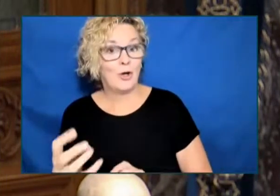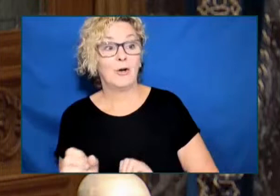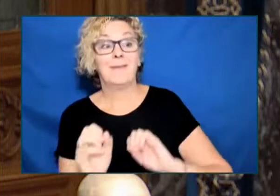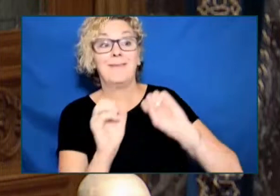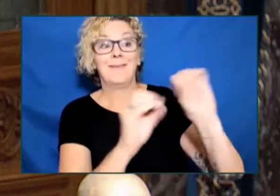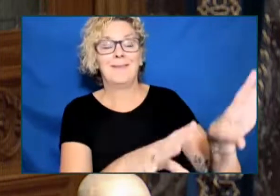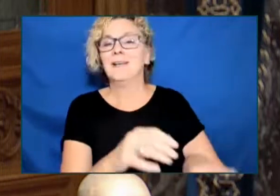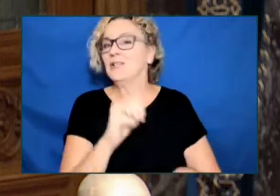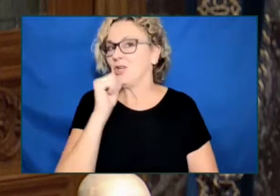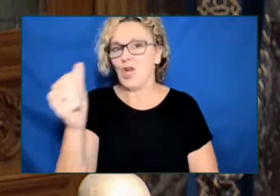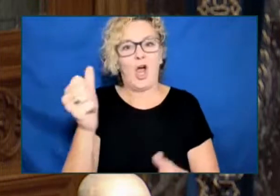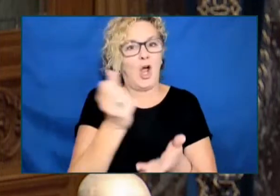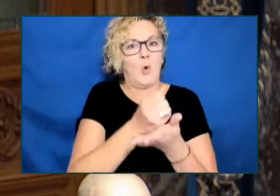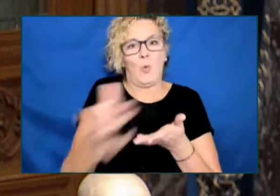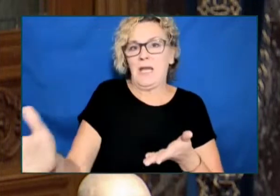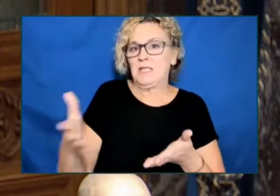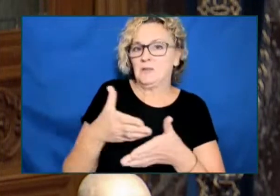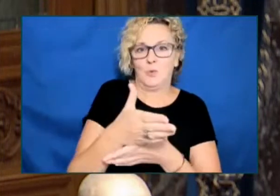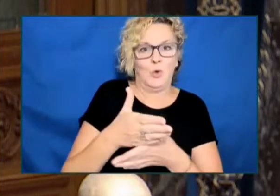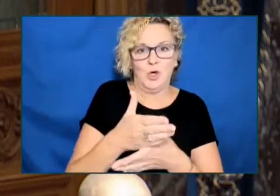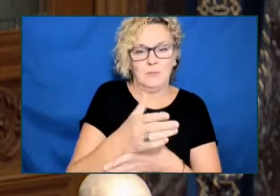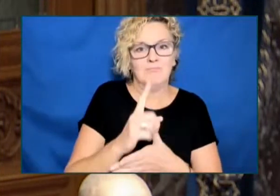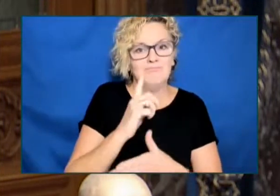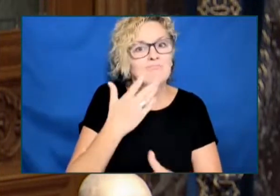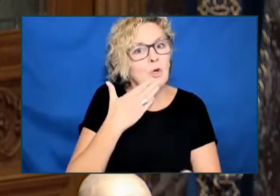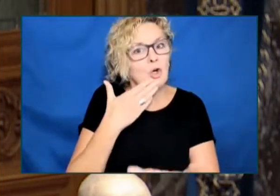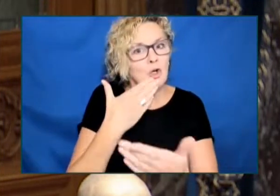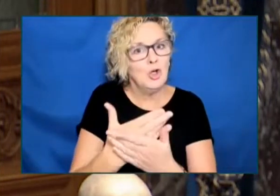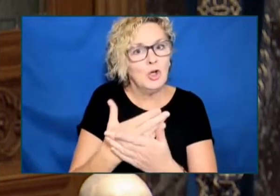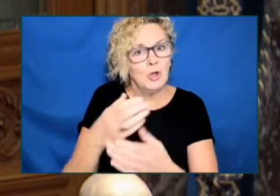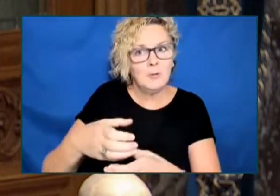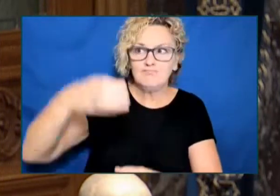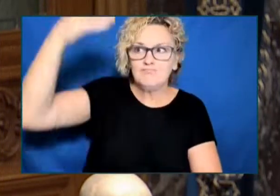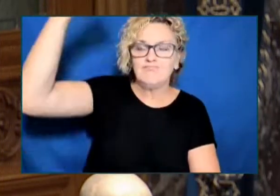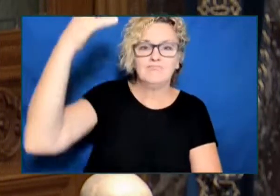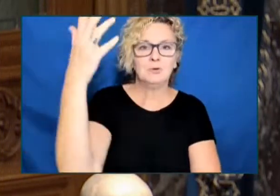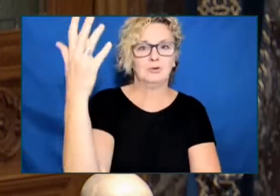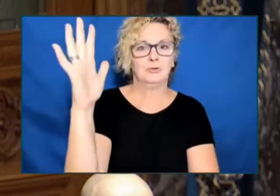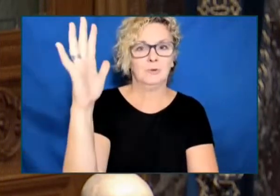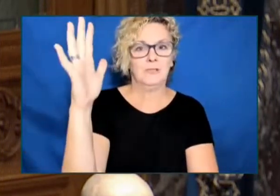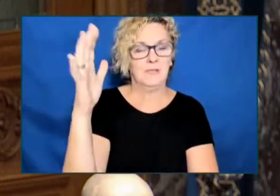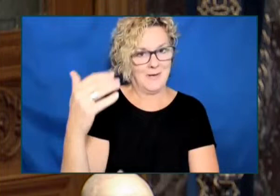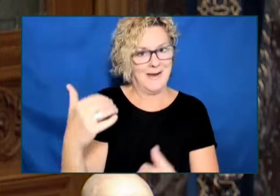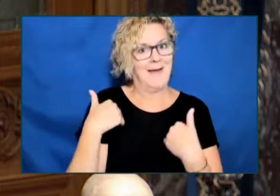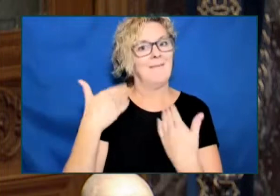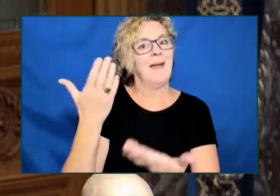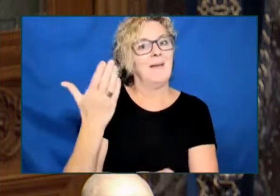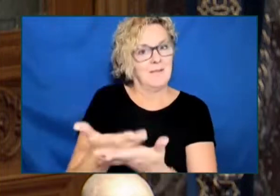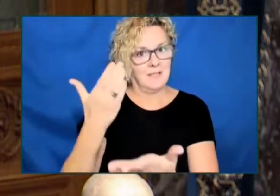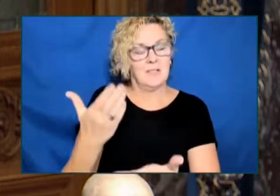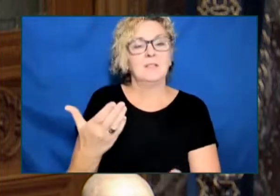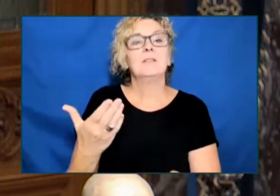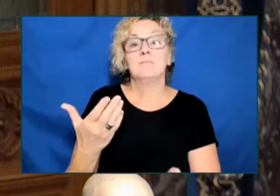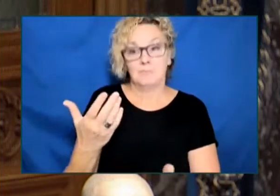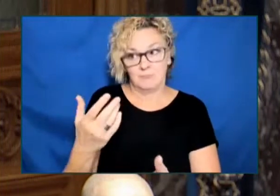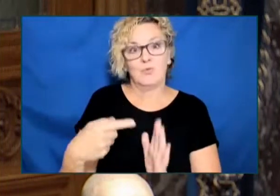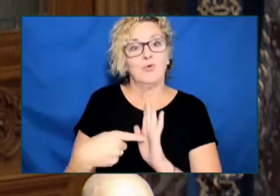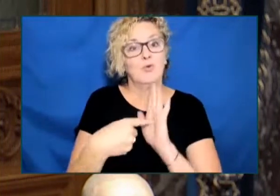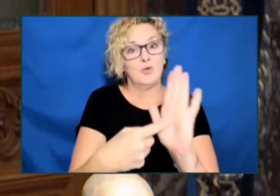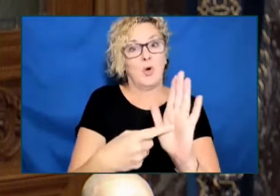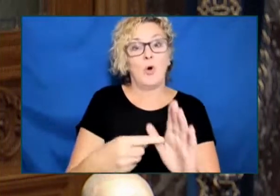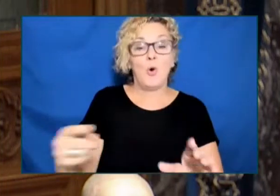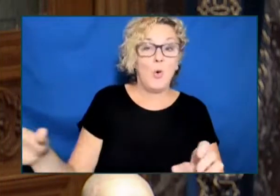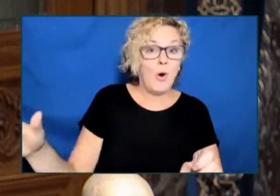and CBC both have video evidence showing whole trees being cut, transported, and